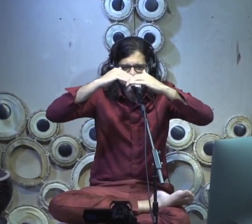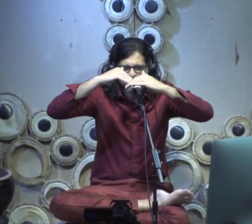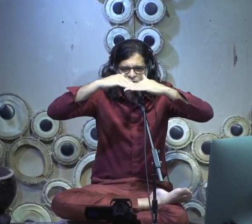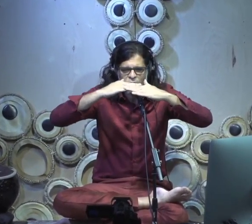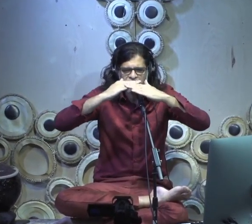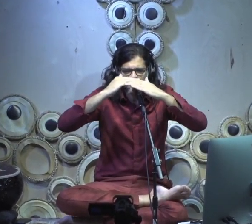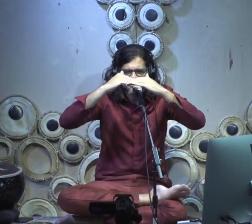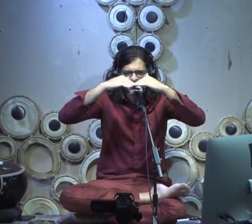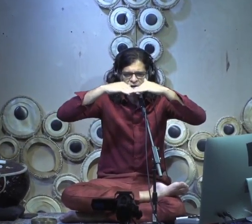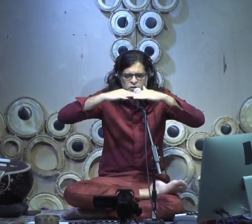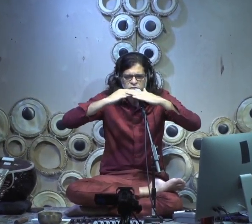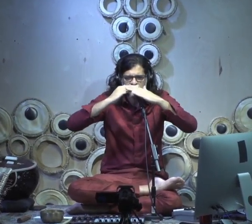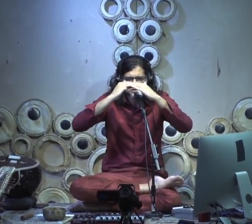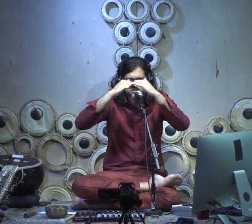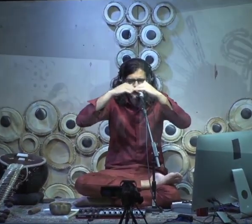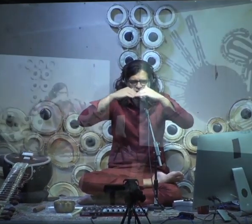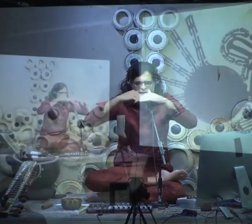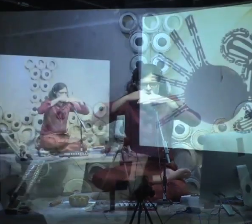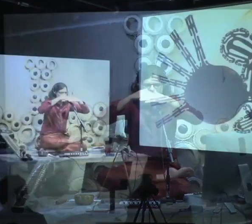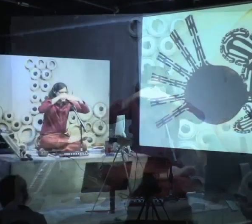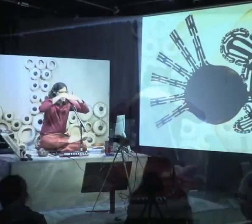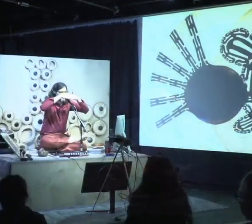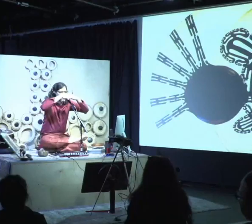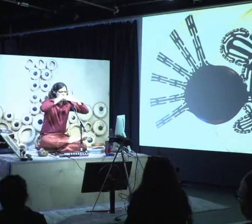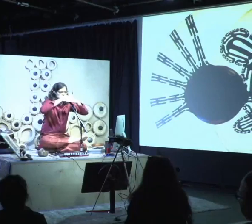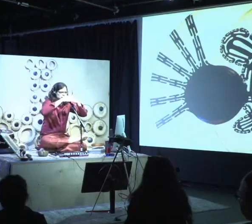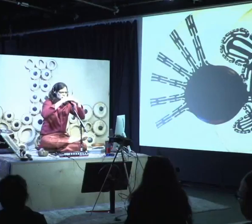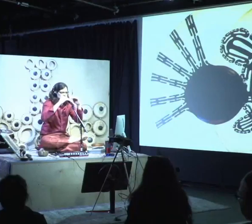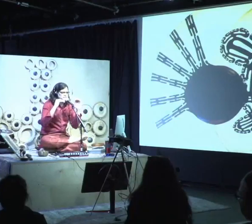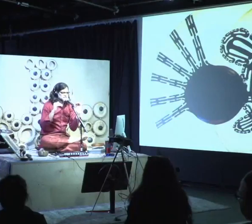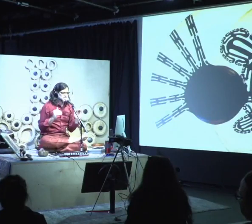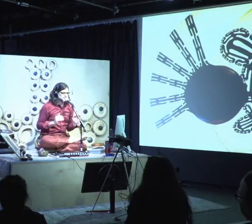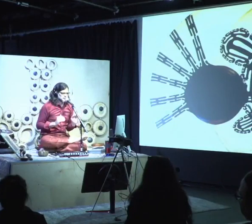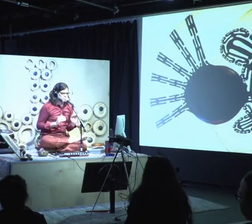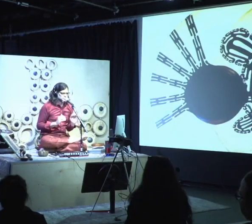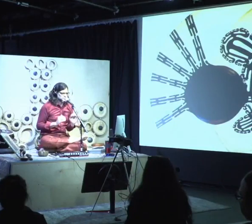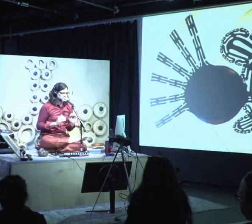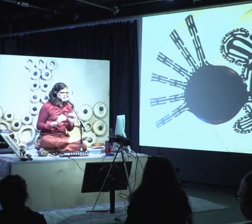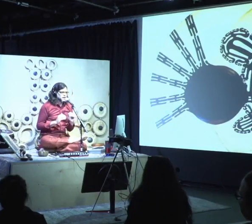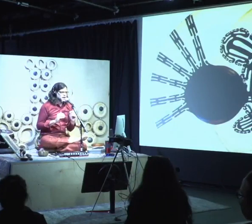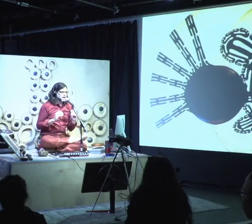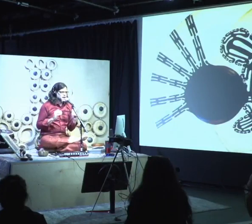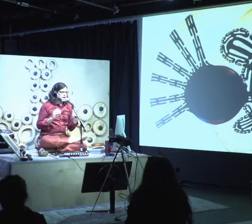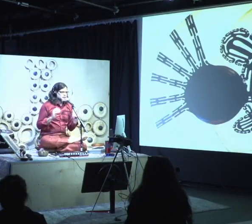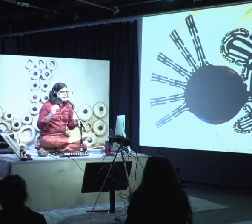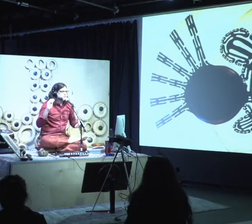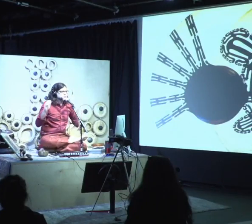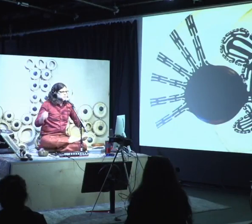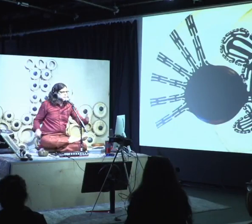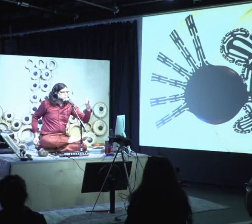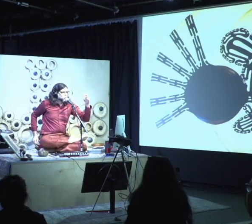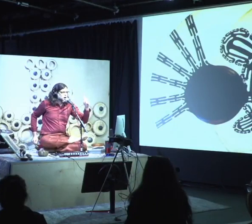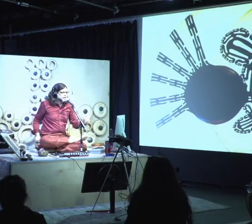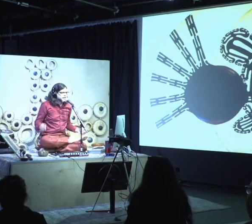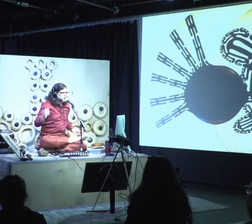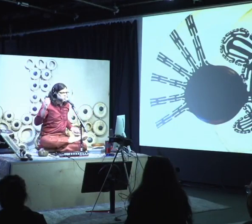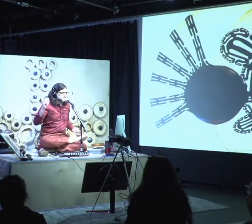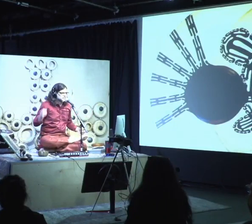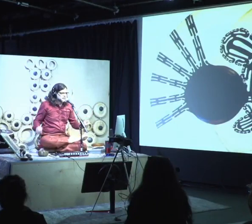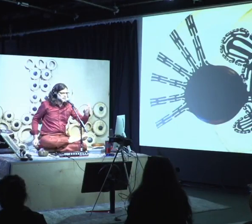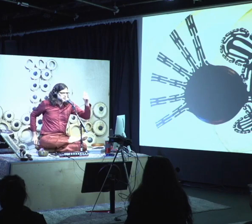phenomenon, waveforms that are close to each other, they want to become synced up. Maybe you've seen people walking